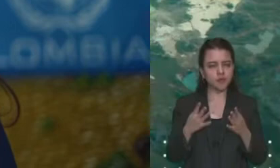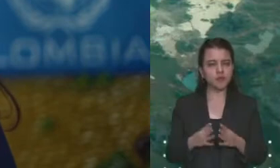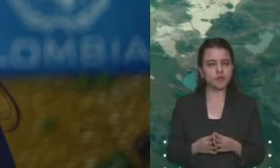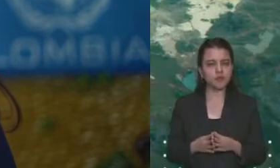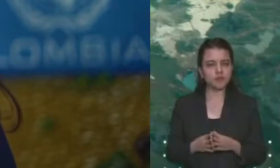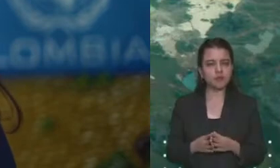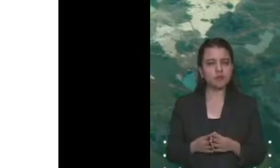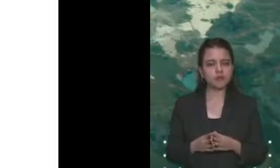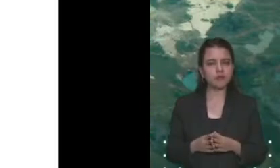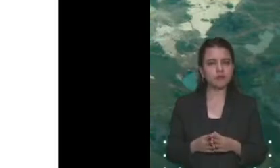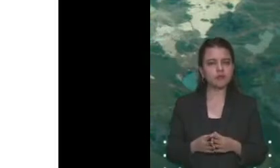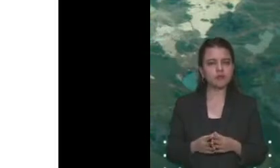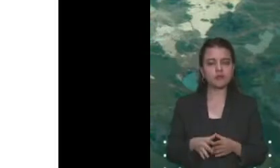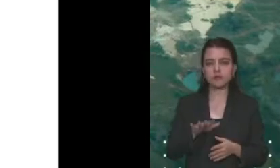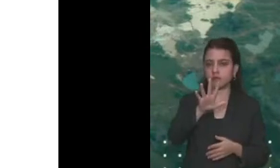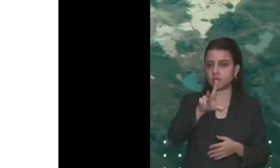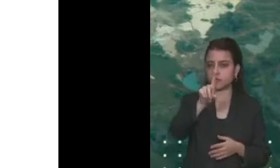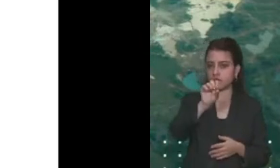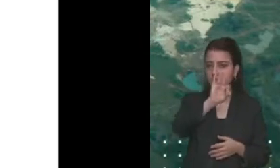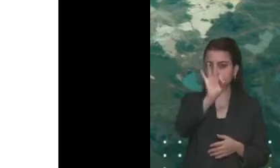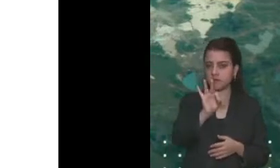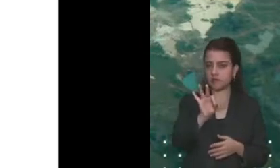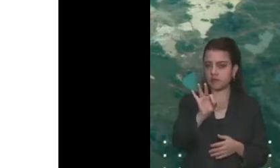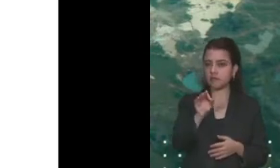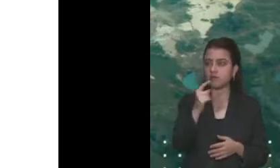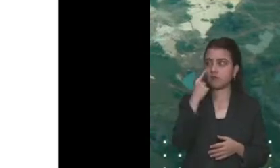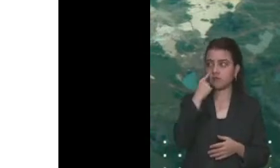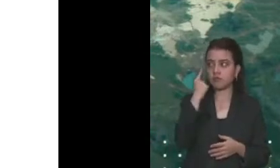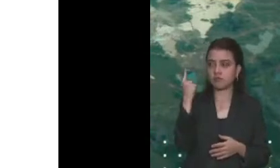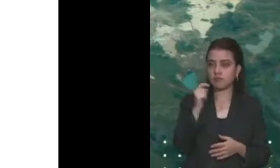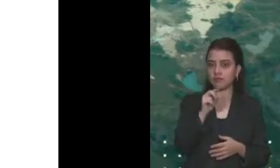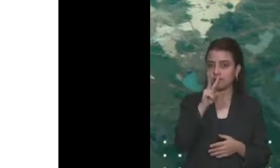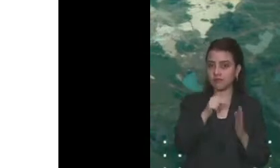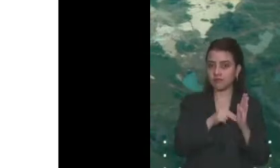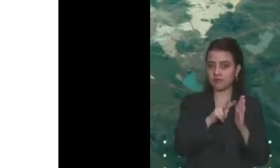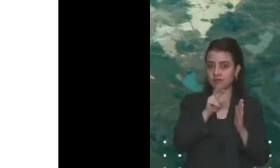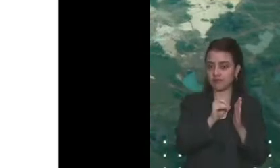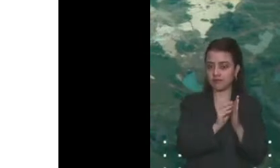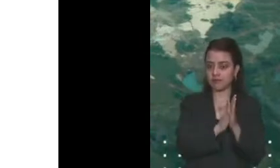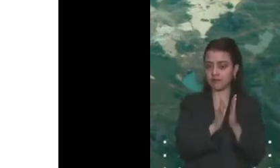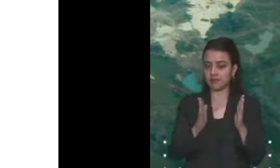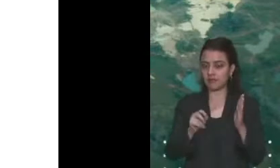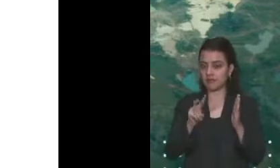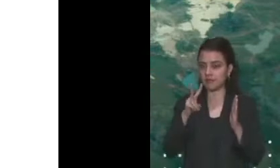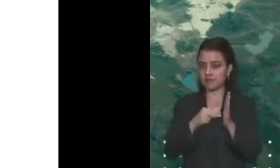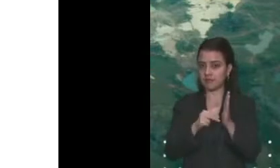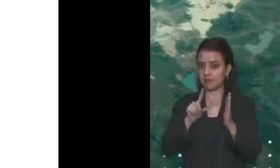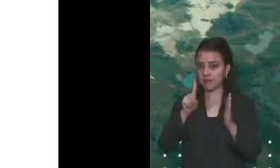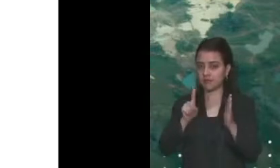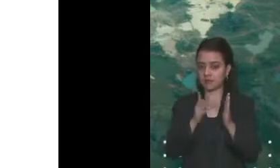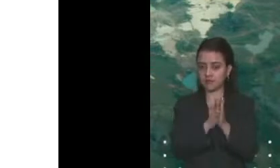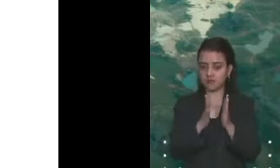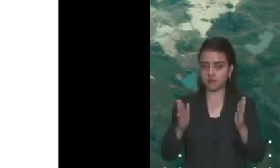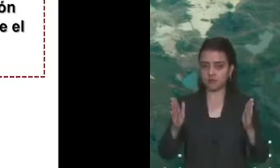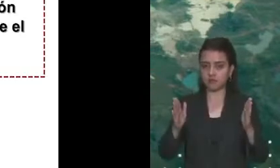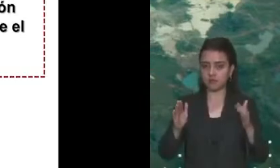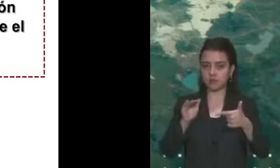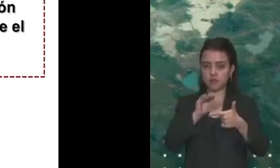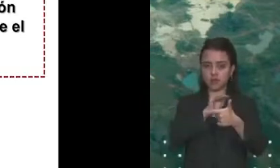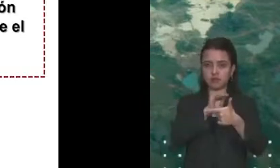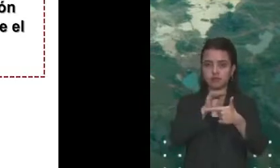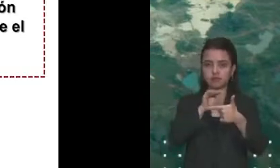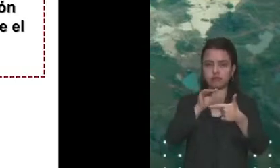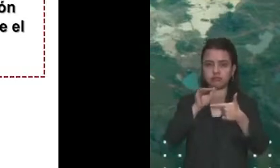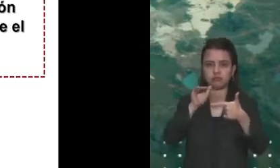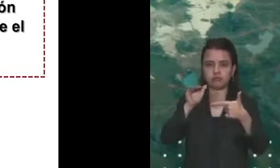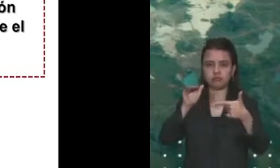mentioned. And we said that 55% between 2020 and 2021, it is stable as such, but if we generate